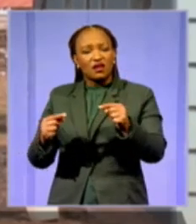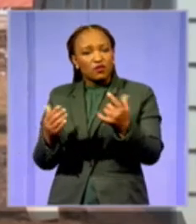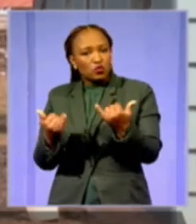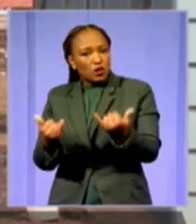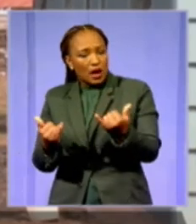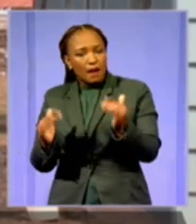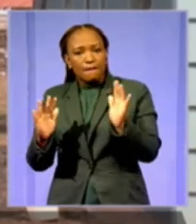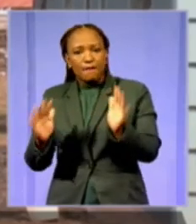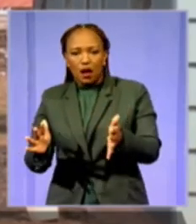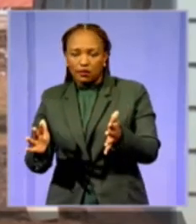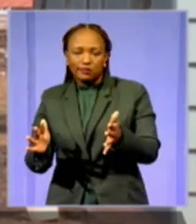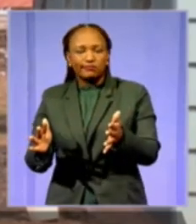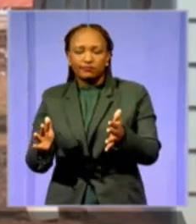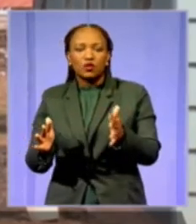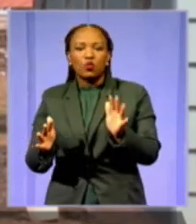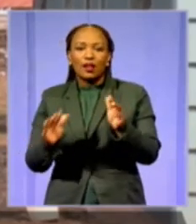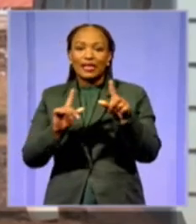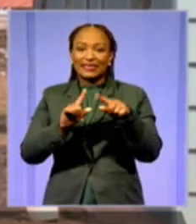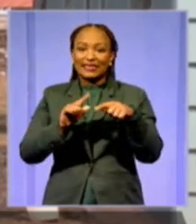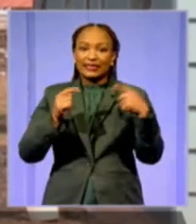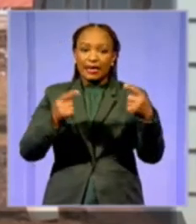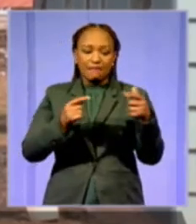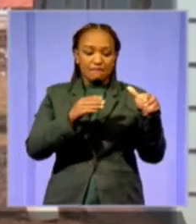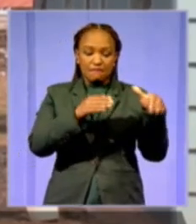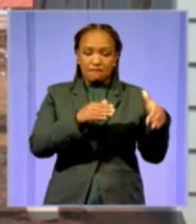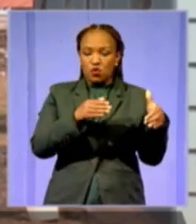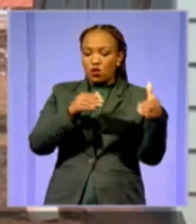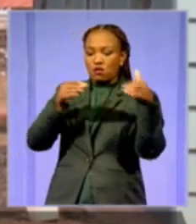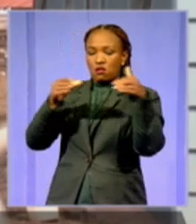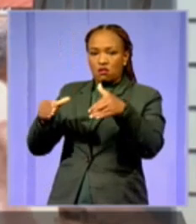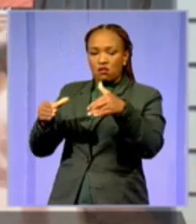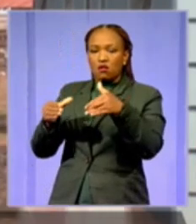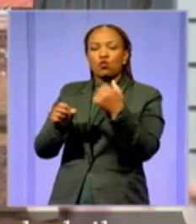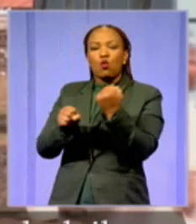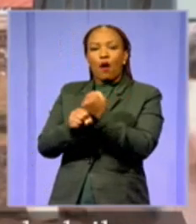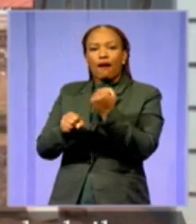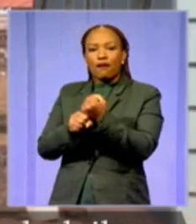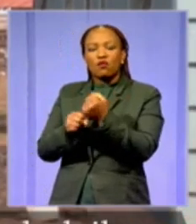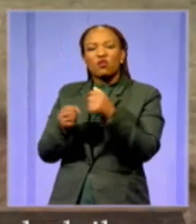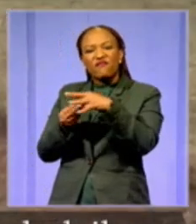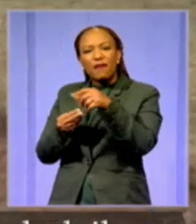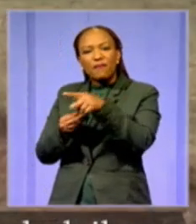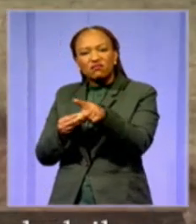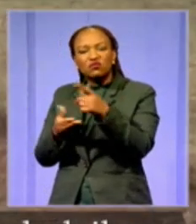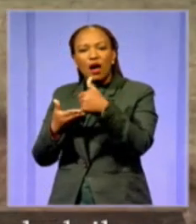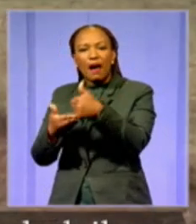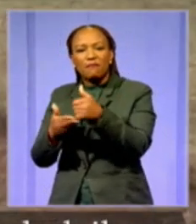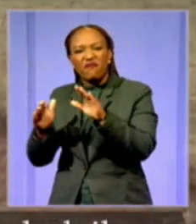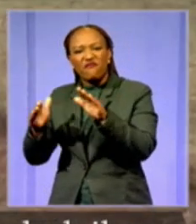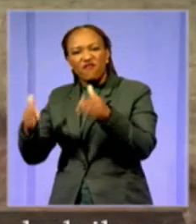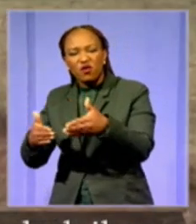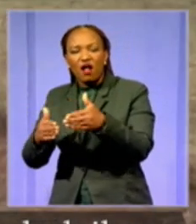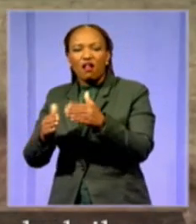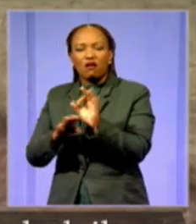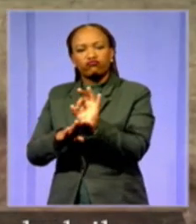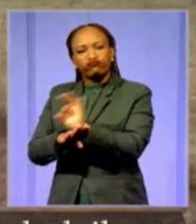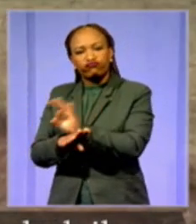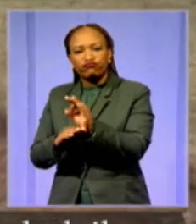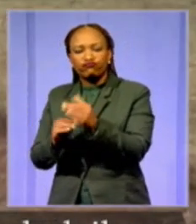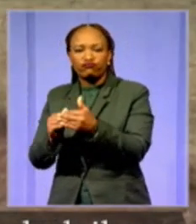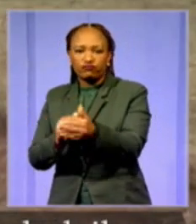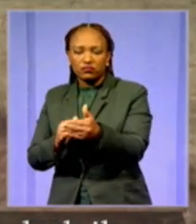team that will work with the family for the funeral arrangements. Mapodisi a re a santse